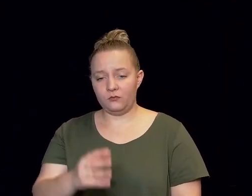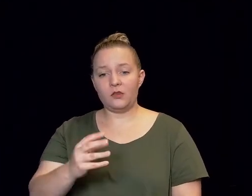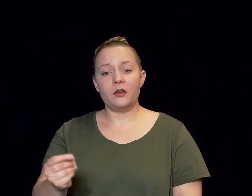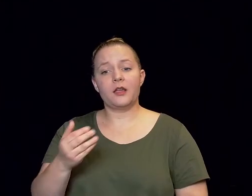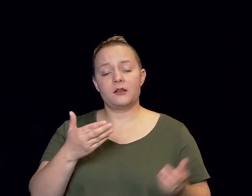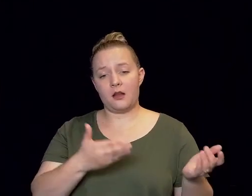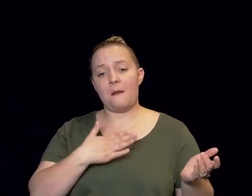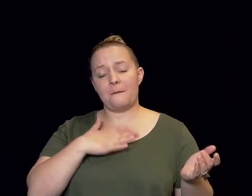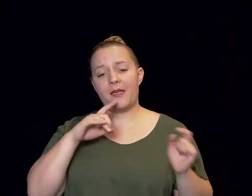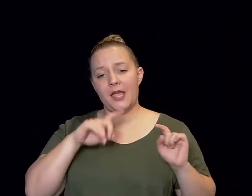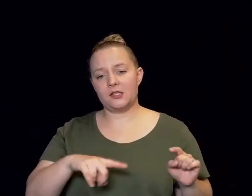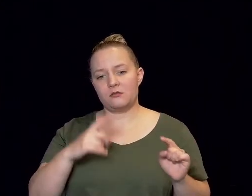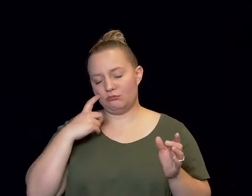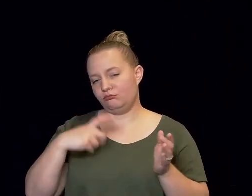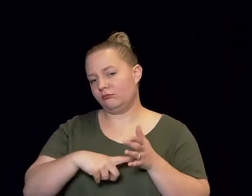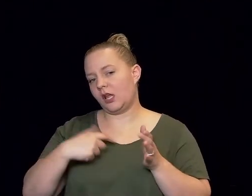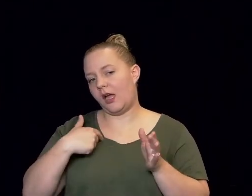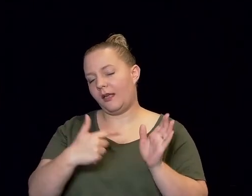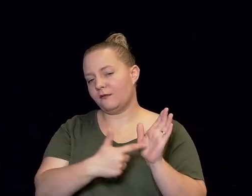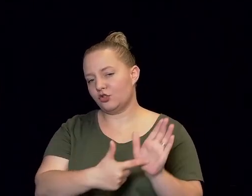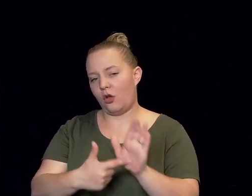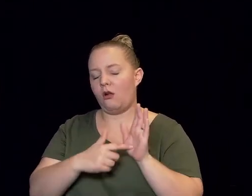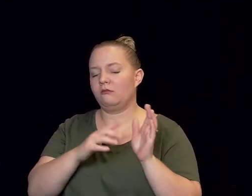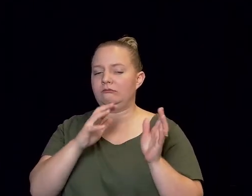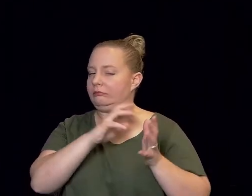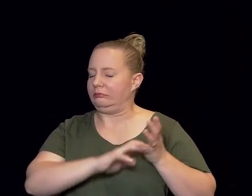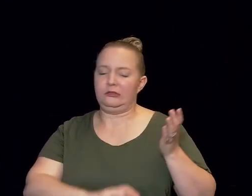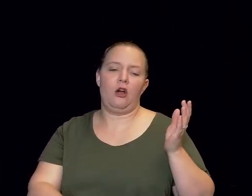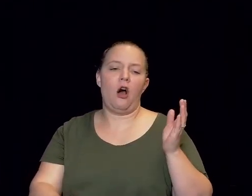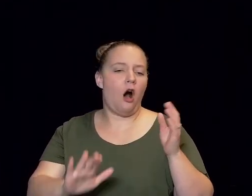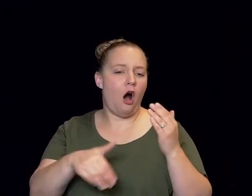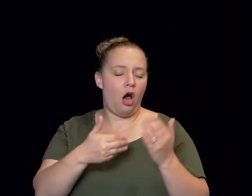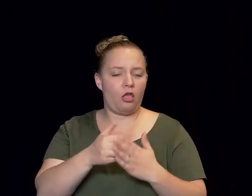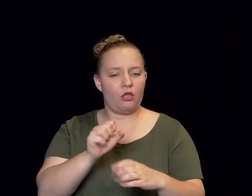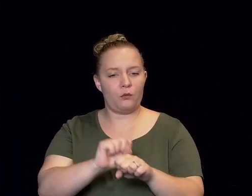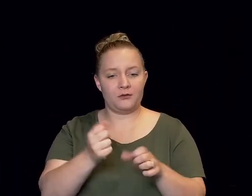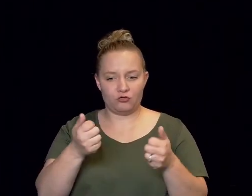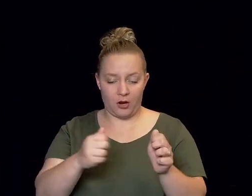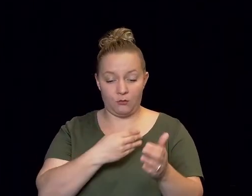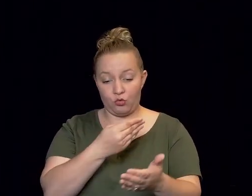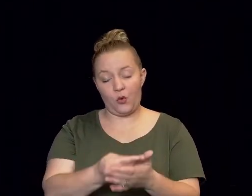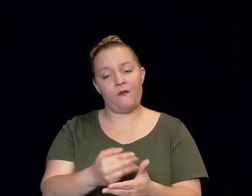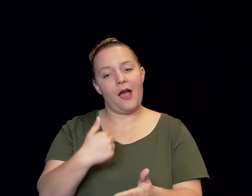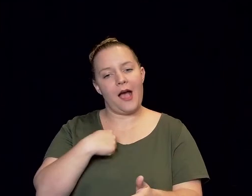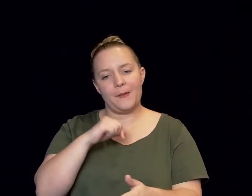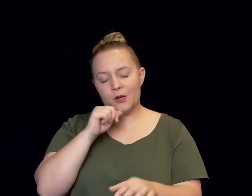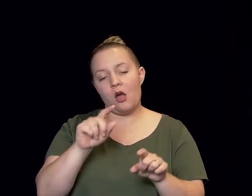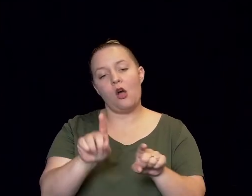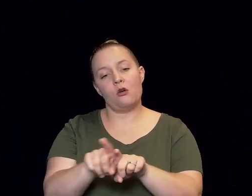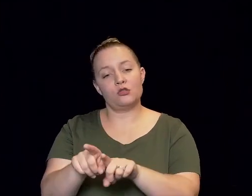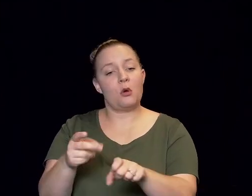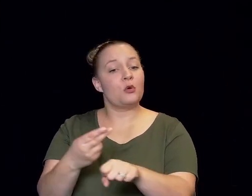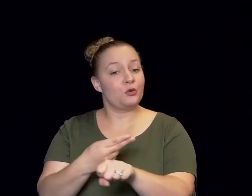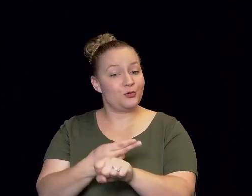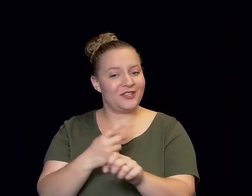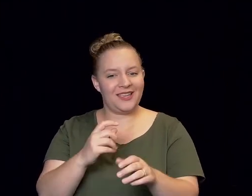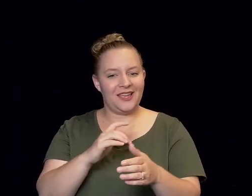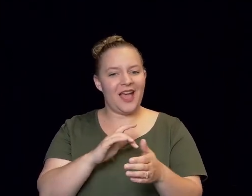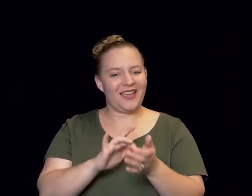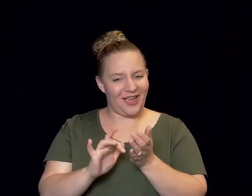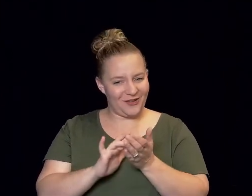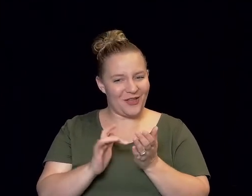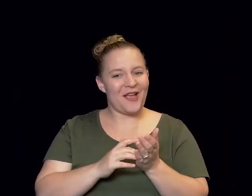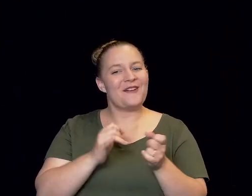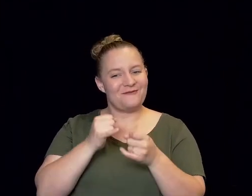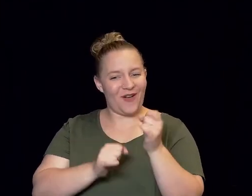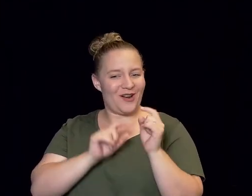And here's my answer. Notice that I have shown all the work. Again, I'm just trying to prove to you that I'm not also using a calculator. Final answer